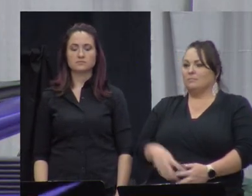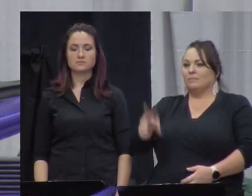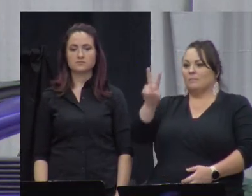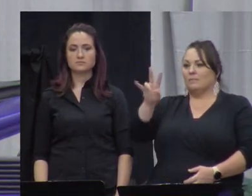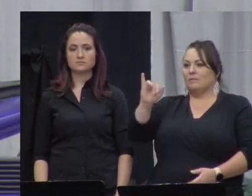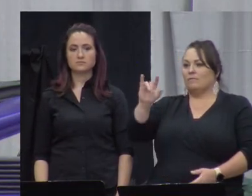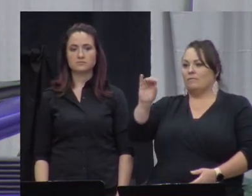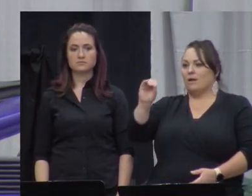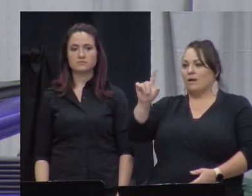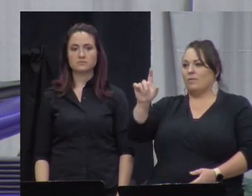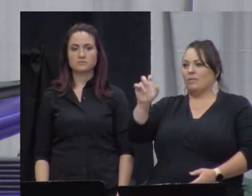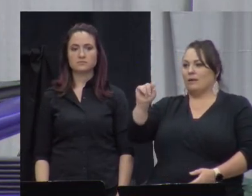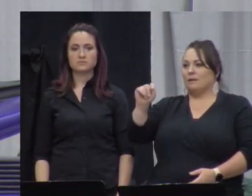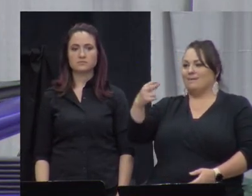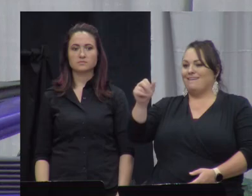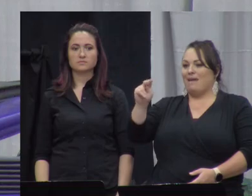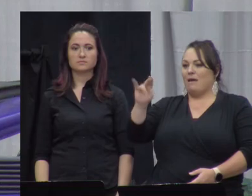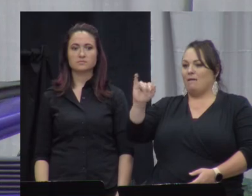Violet Hannig.